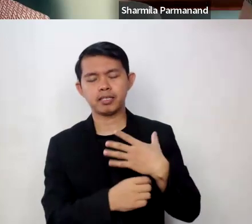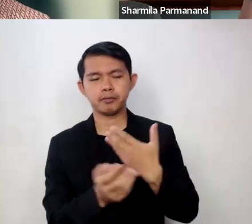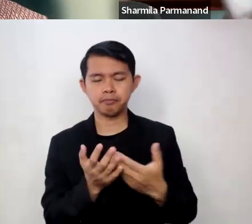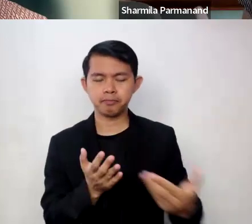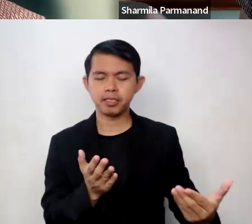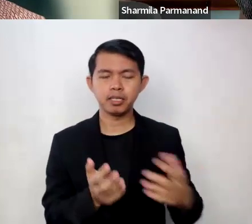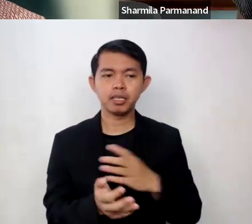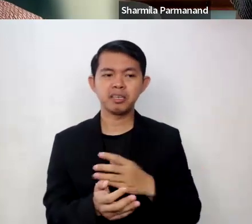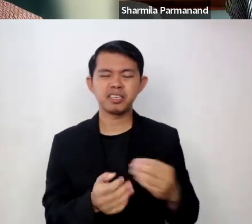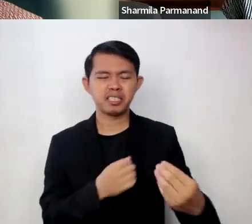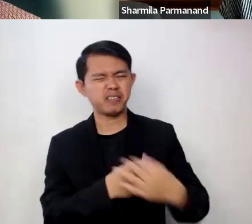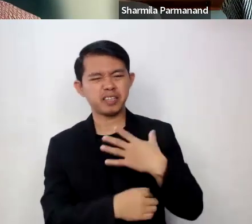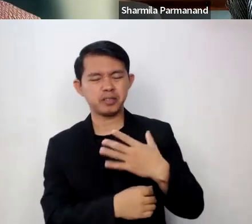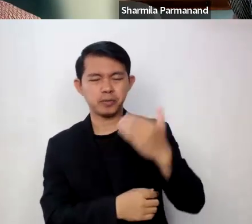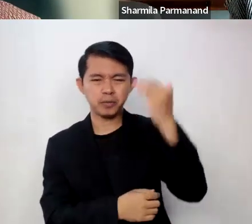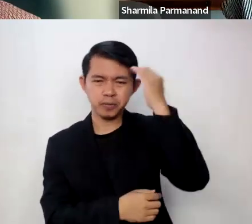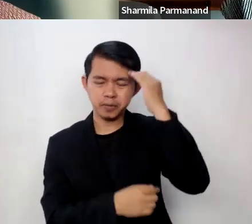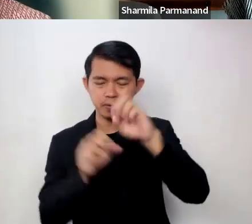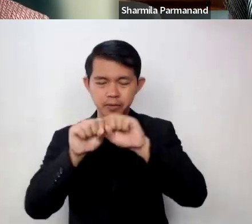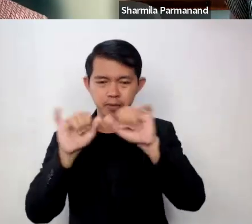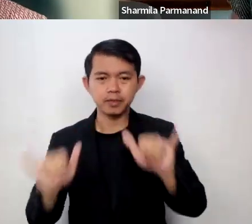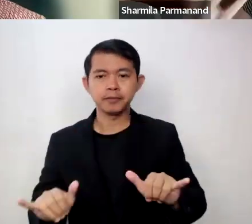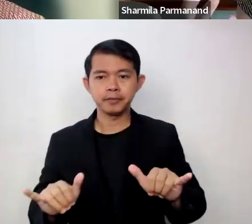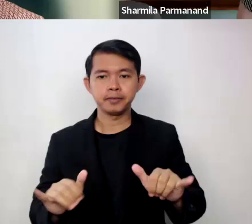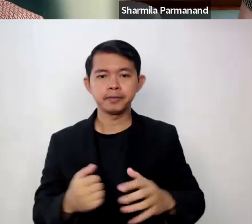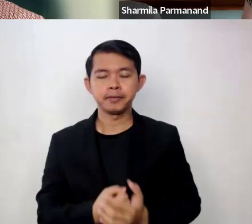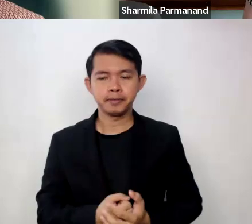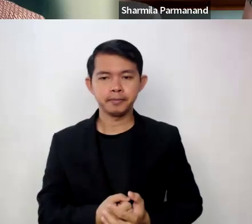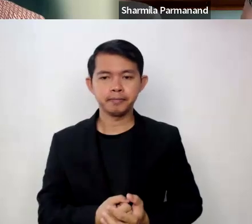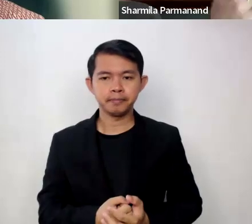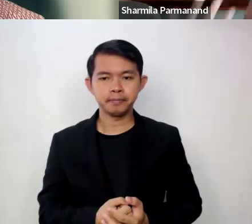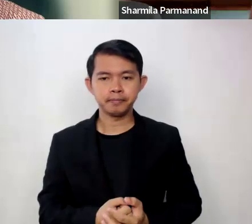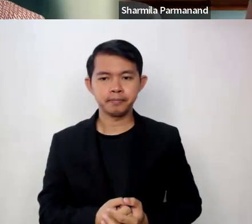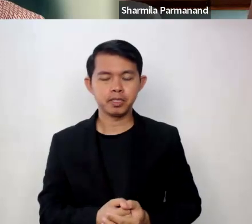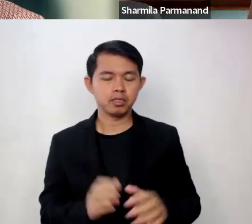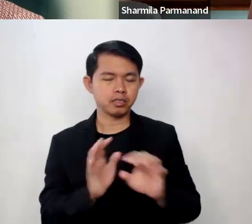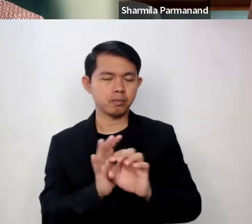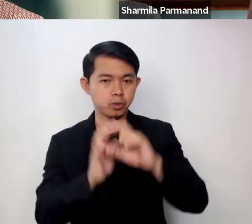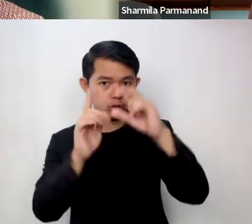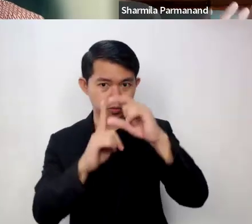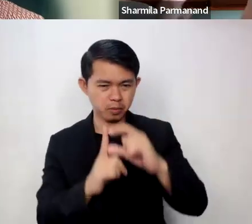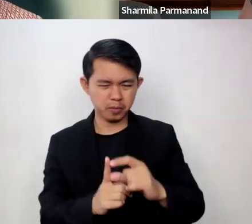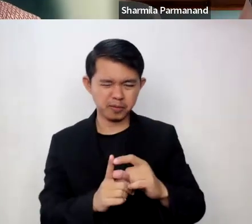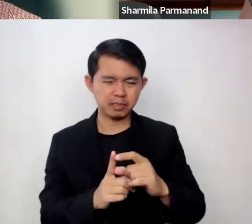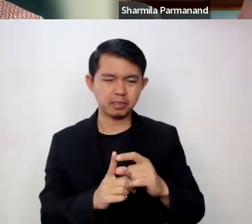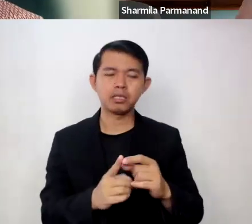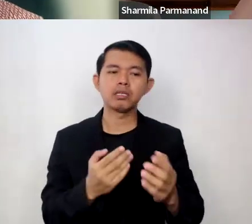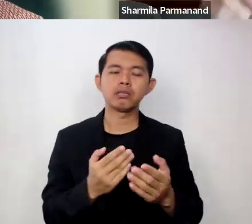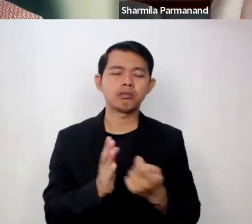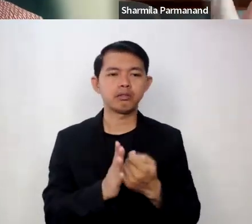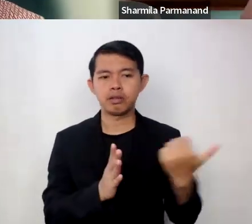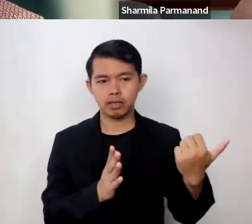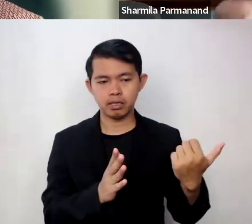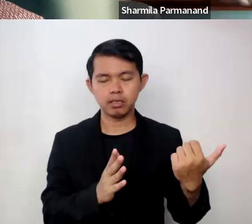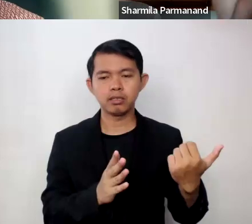It erased entire knowledge systems, right? Like, and so some of these vocabularies are irretrievable. It's not like we can